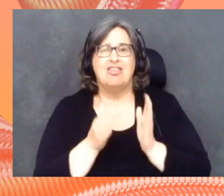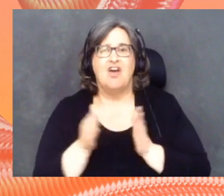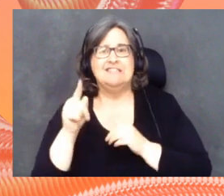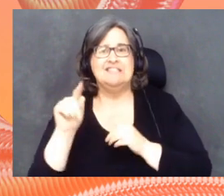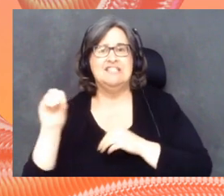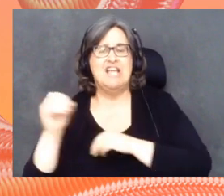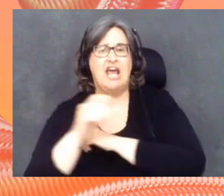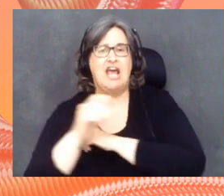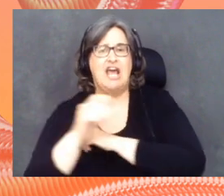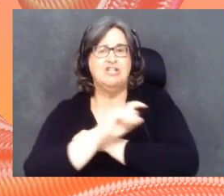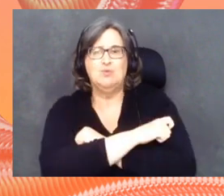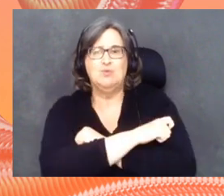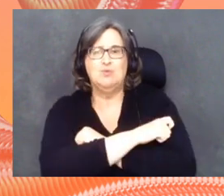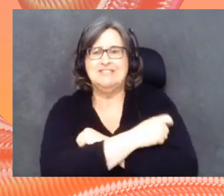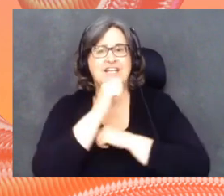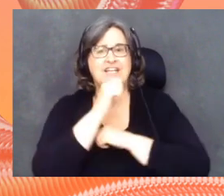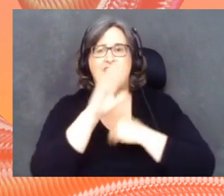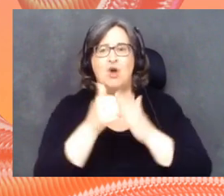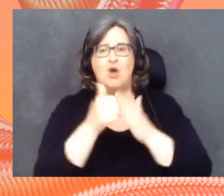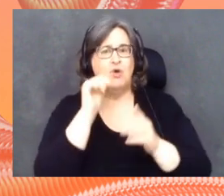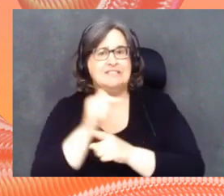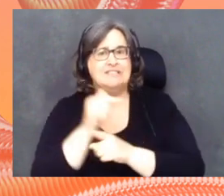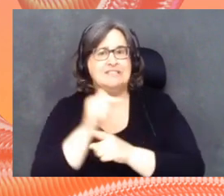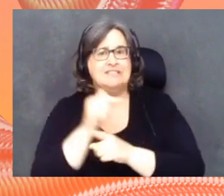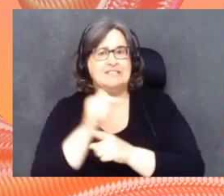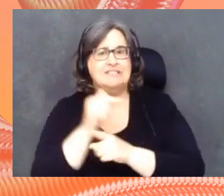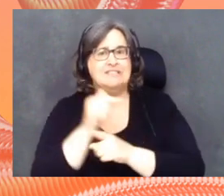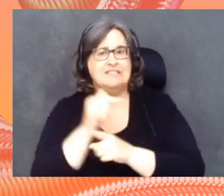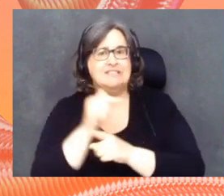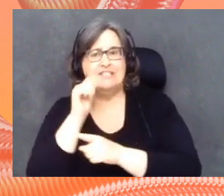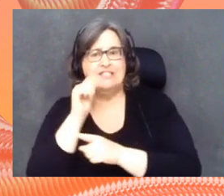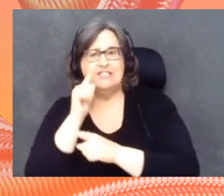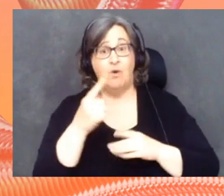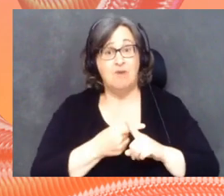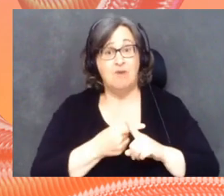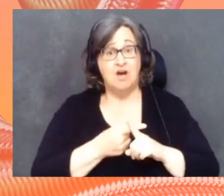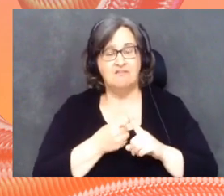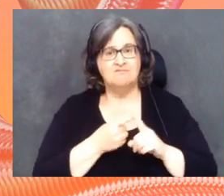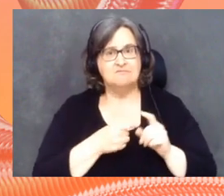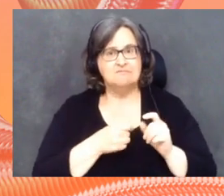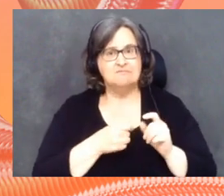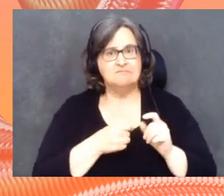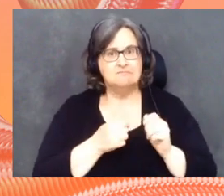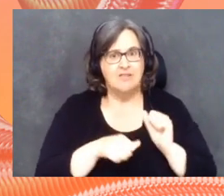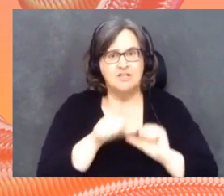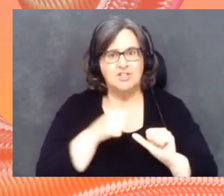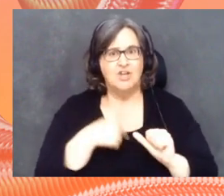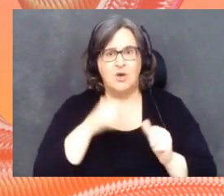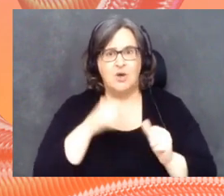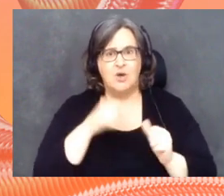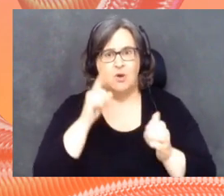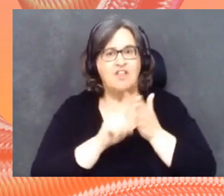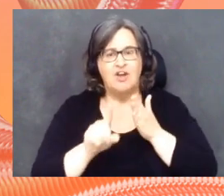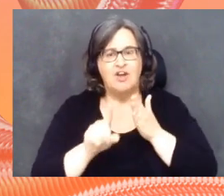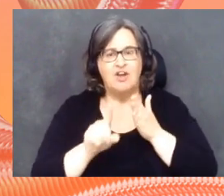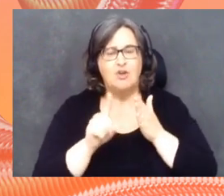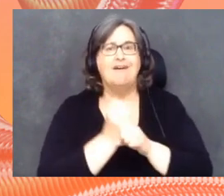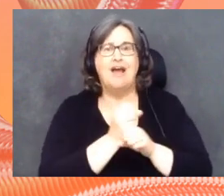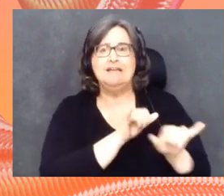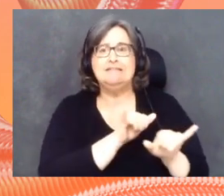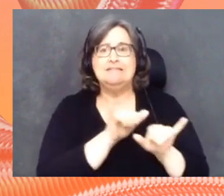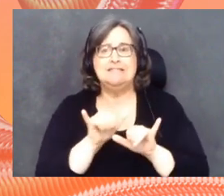that like not all sisters share, is that within a month of each other, we both fell in love and got matching tattoos with